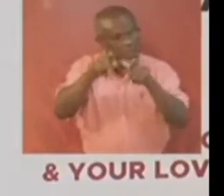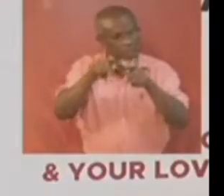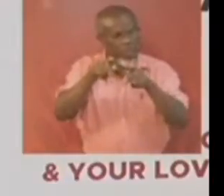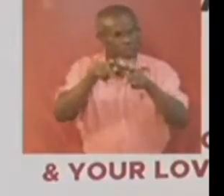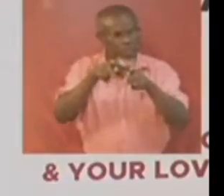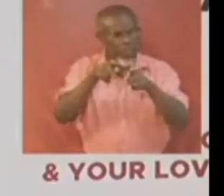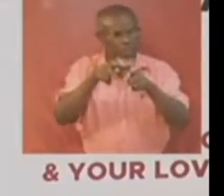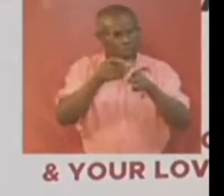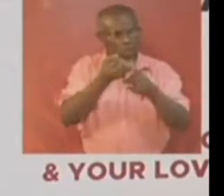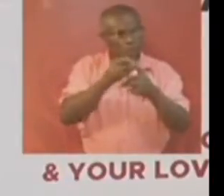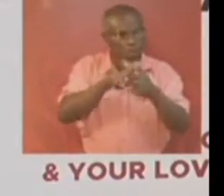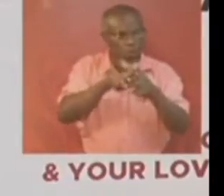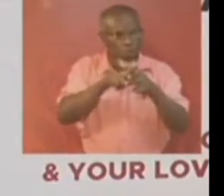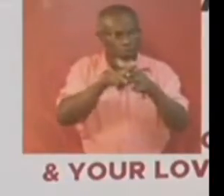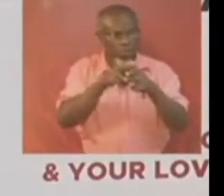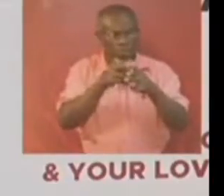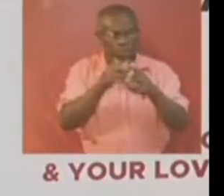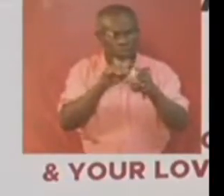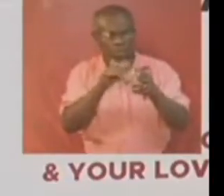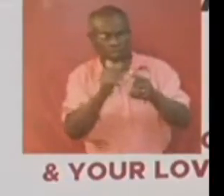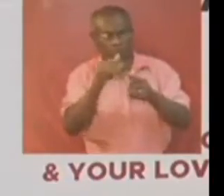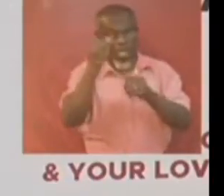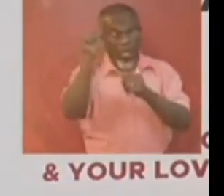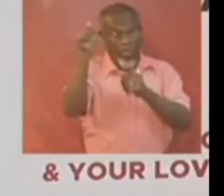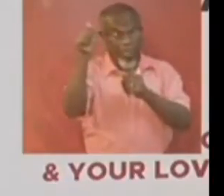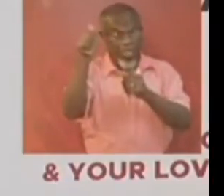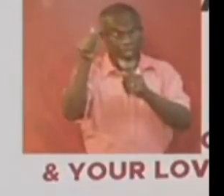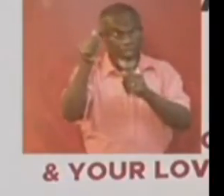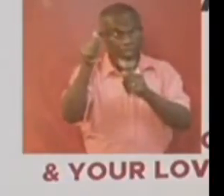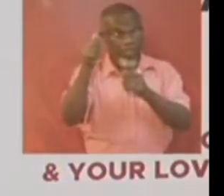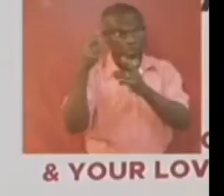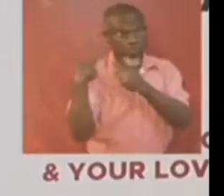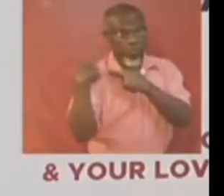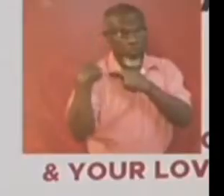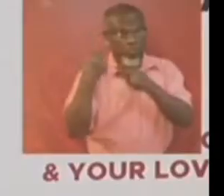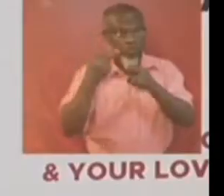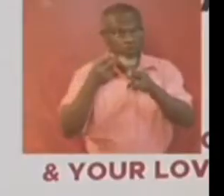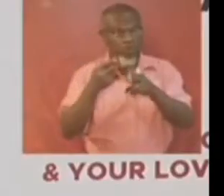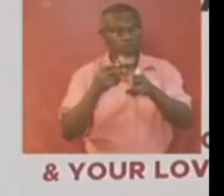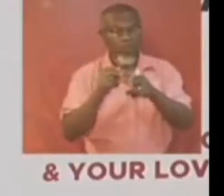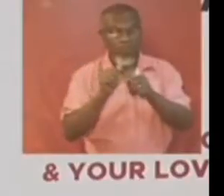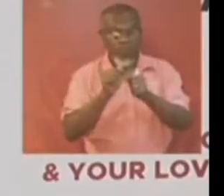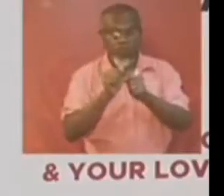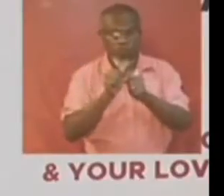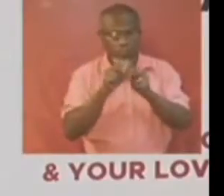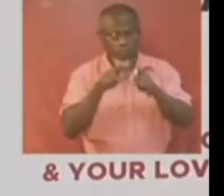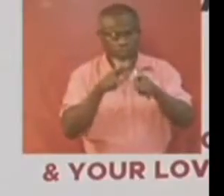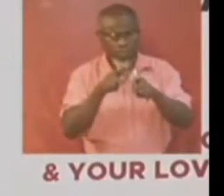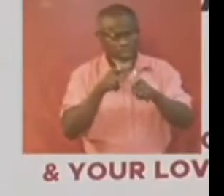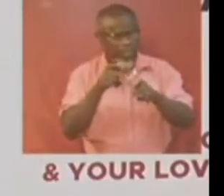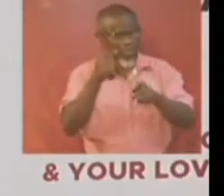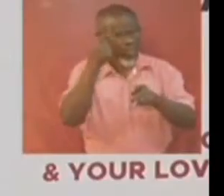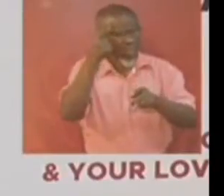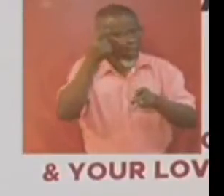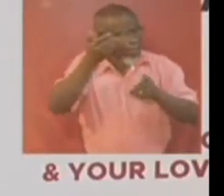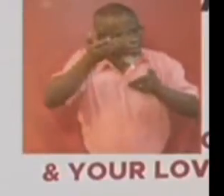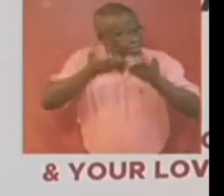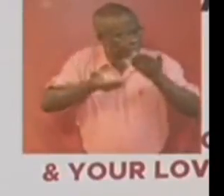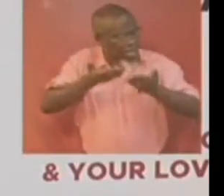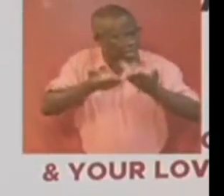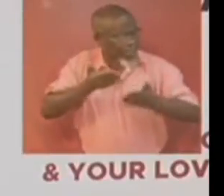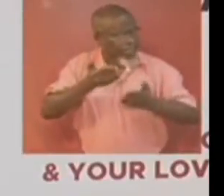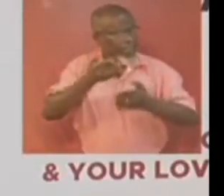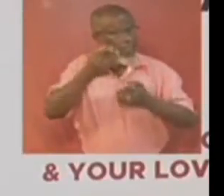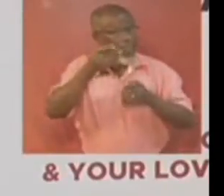cases, such as the Arima General Hospital and the Augustus Long Hospital, persons in state and